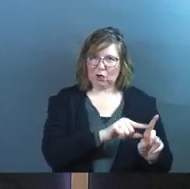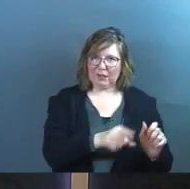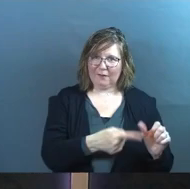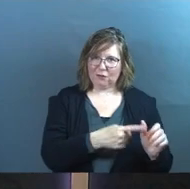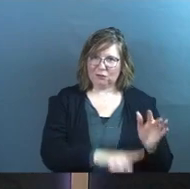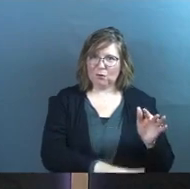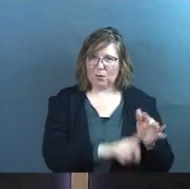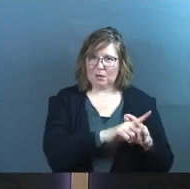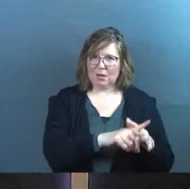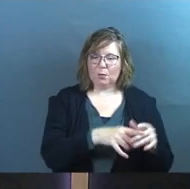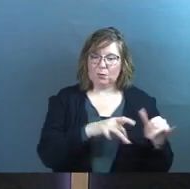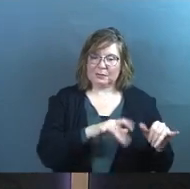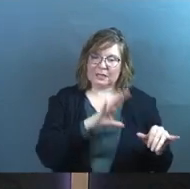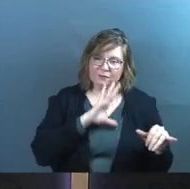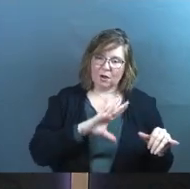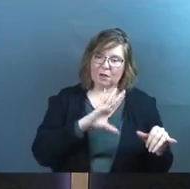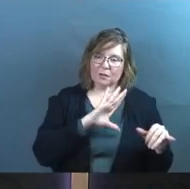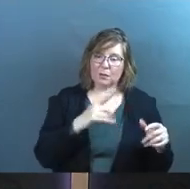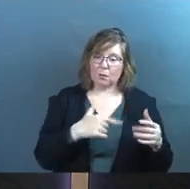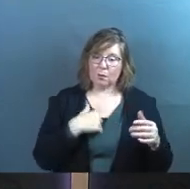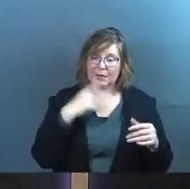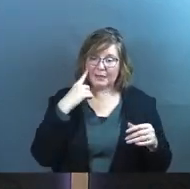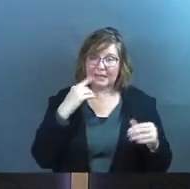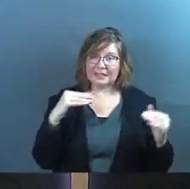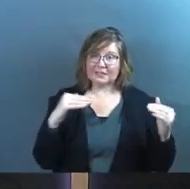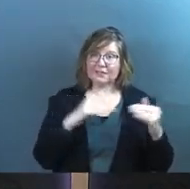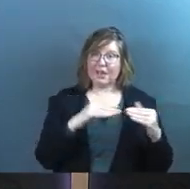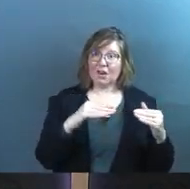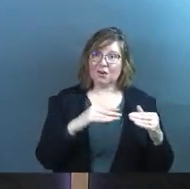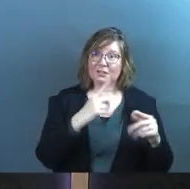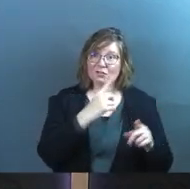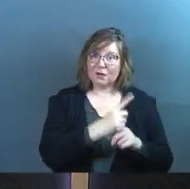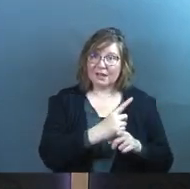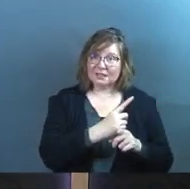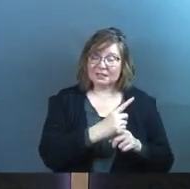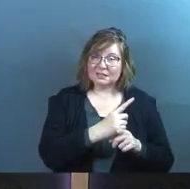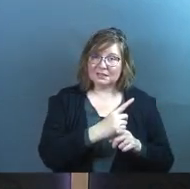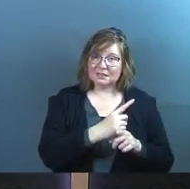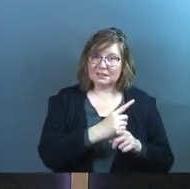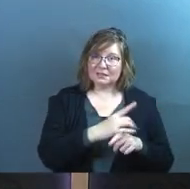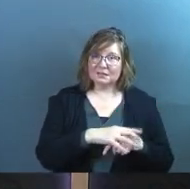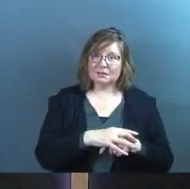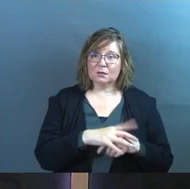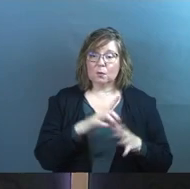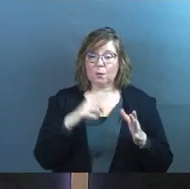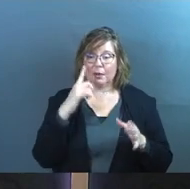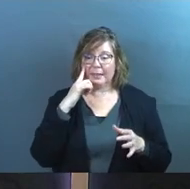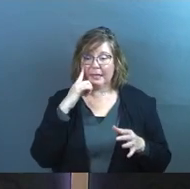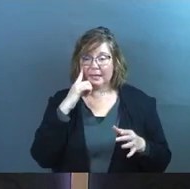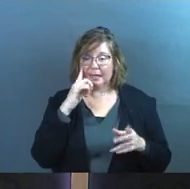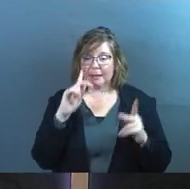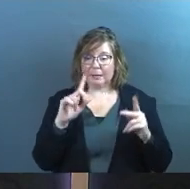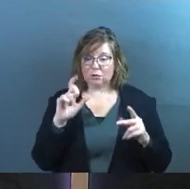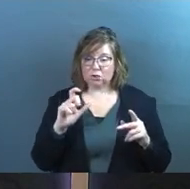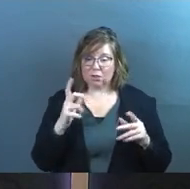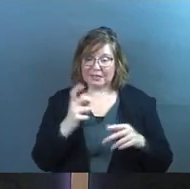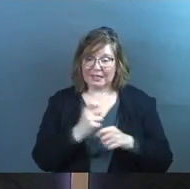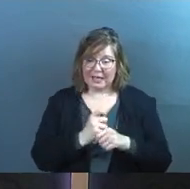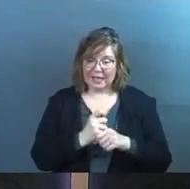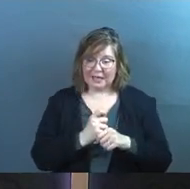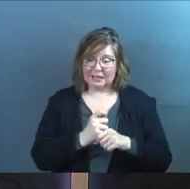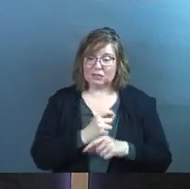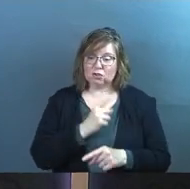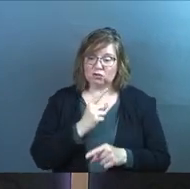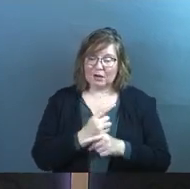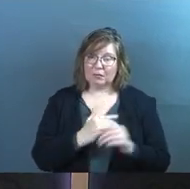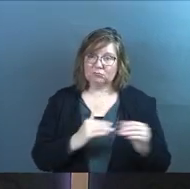we're staying in the spot of frustration that what we think is fair is right. That what we think people should get is